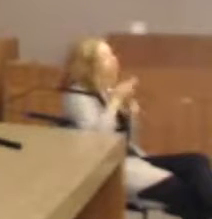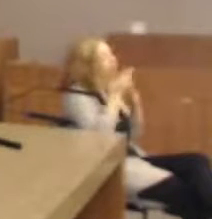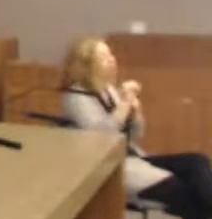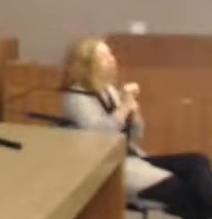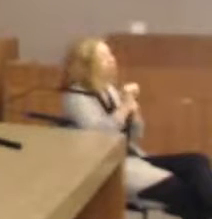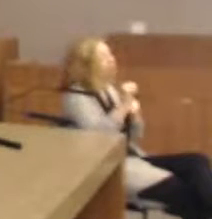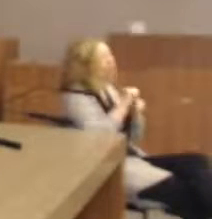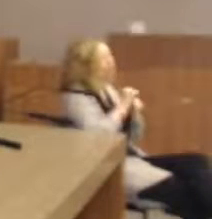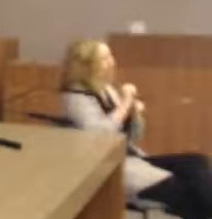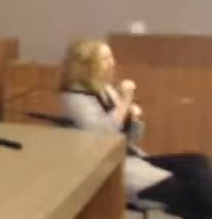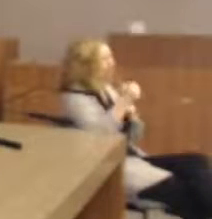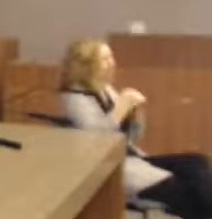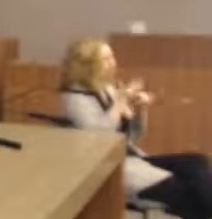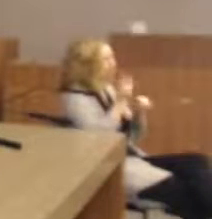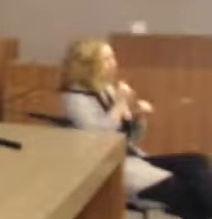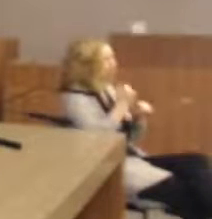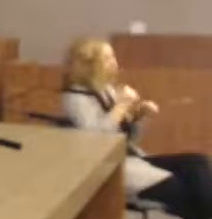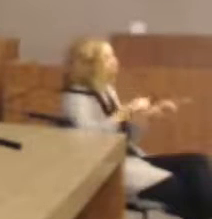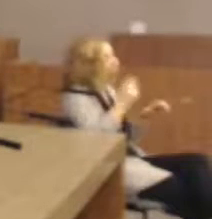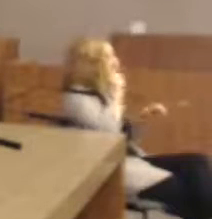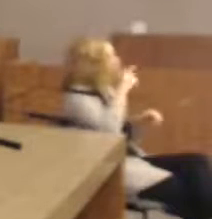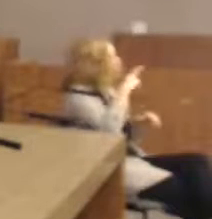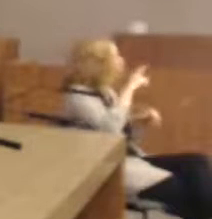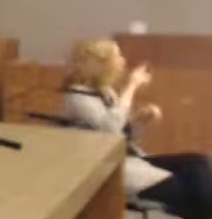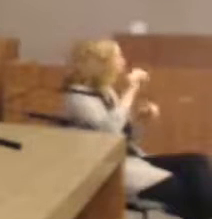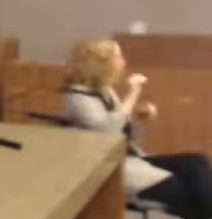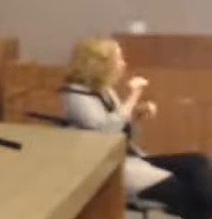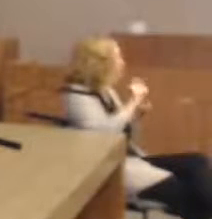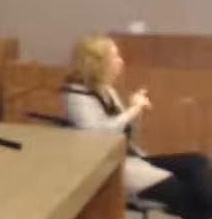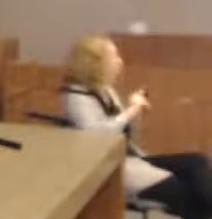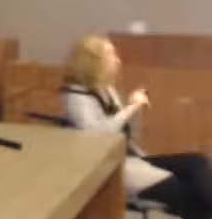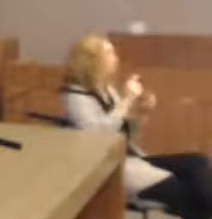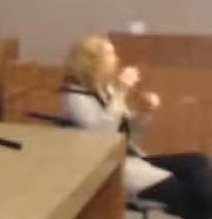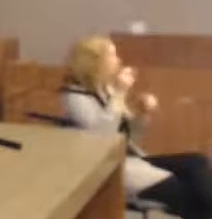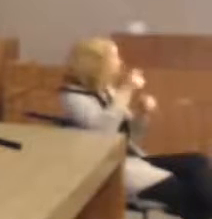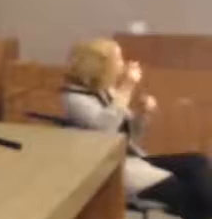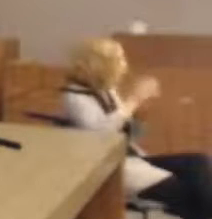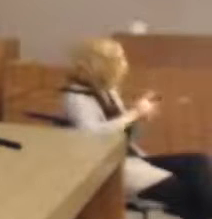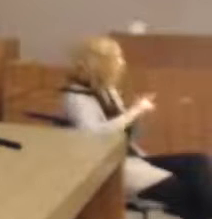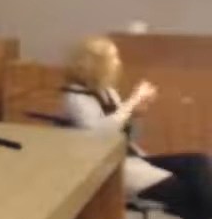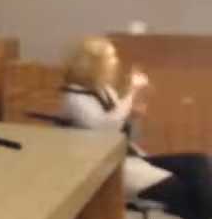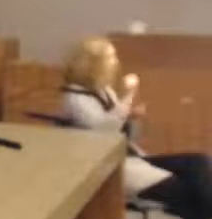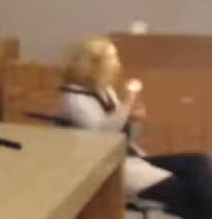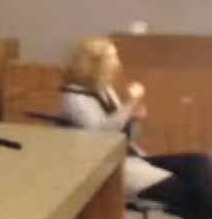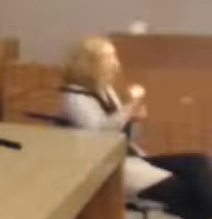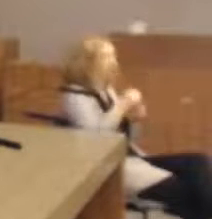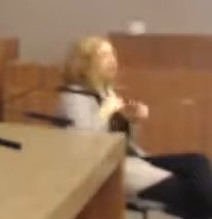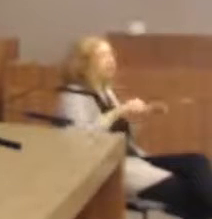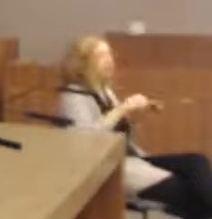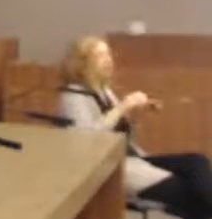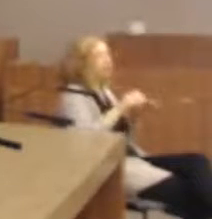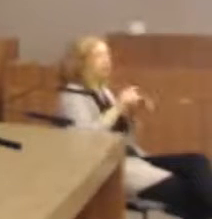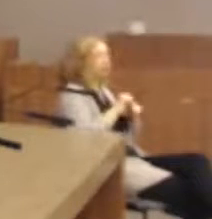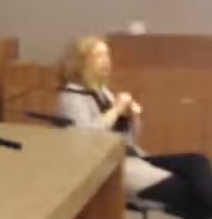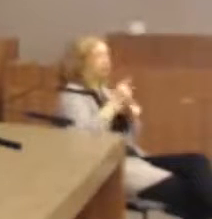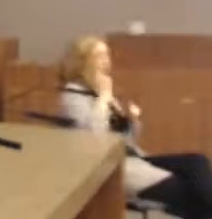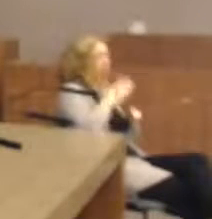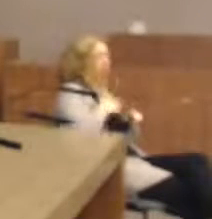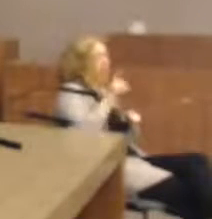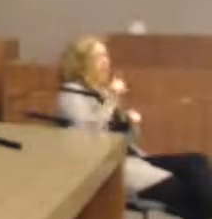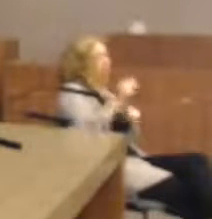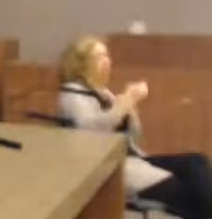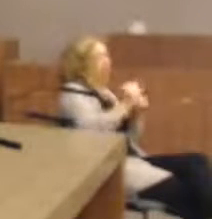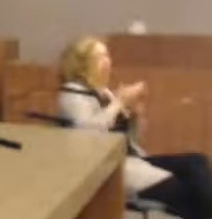ago, and I do them for probation officers, judges, police officers, district attorneys. I actually did a training for my DA office before